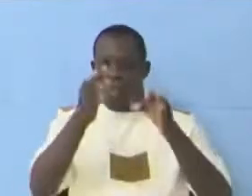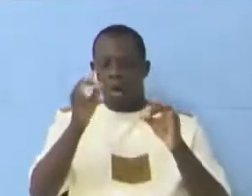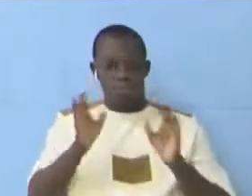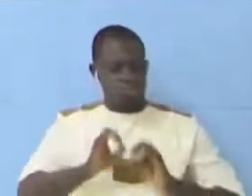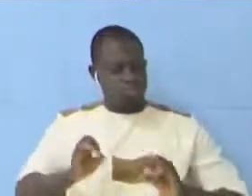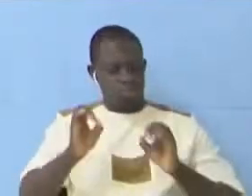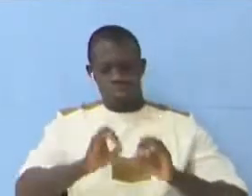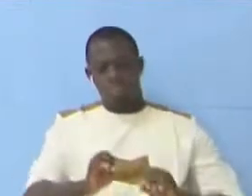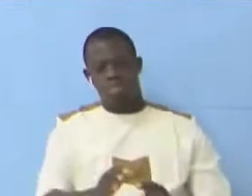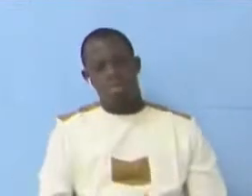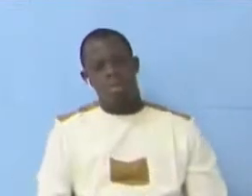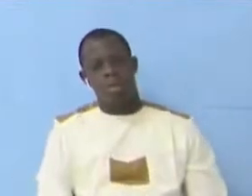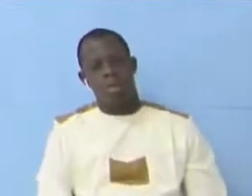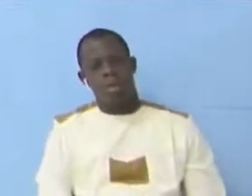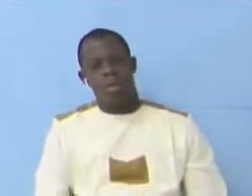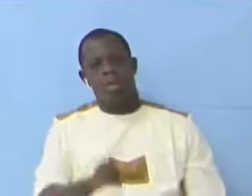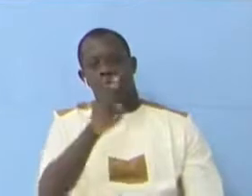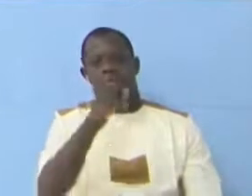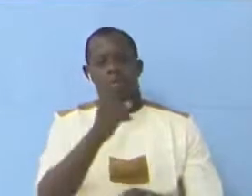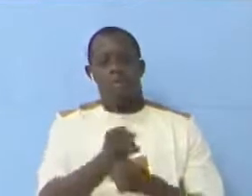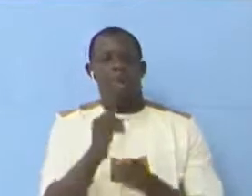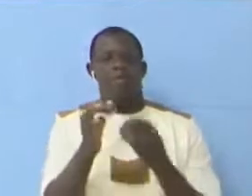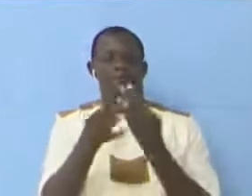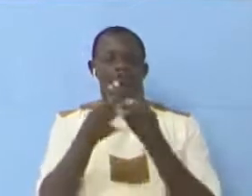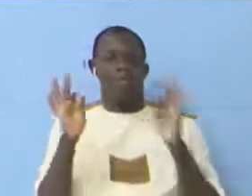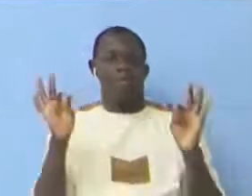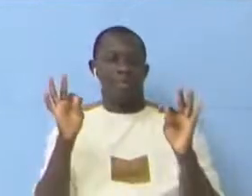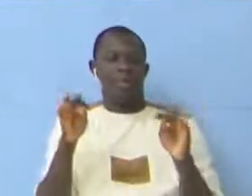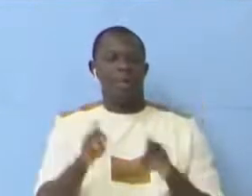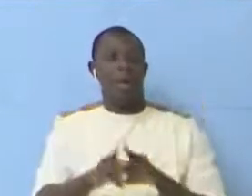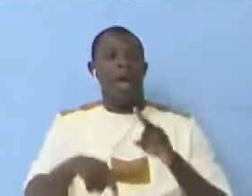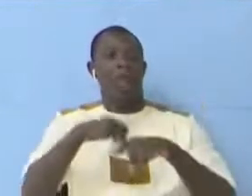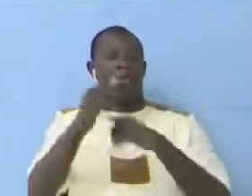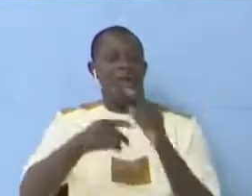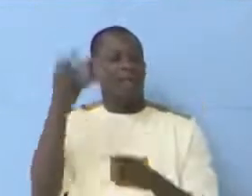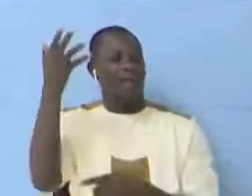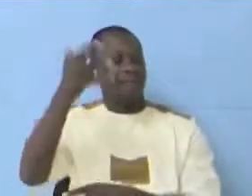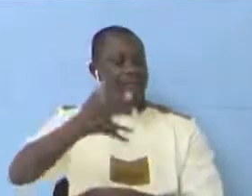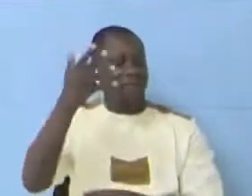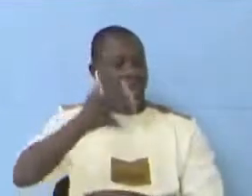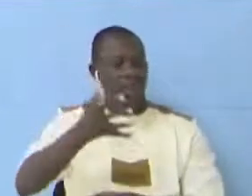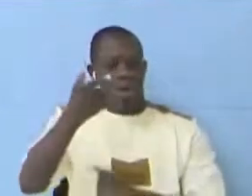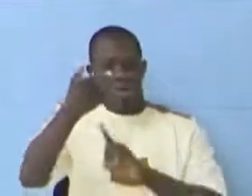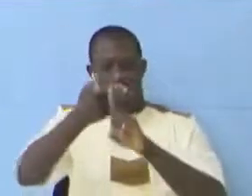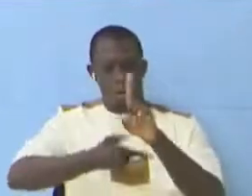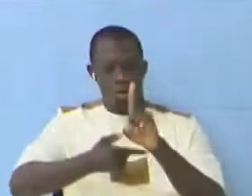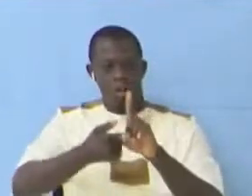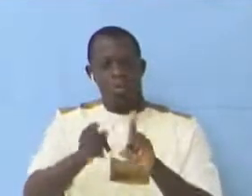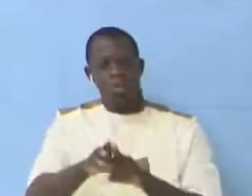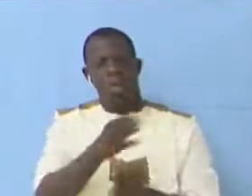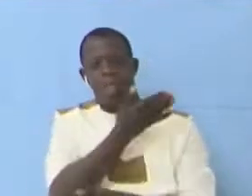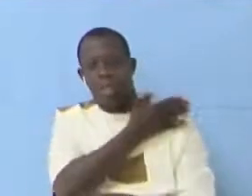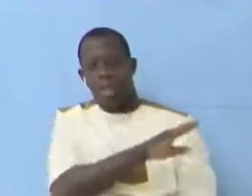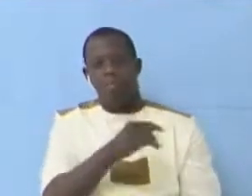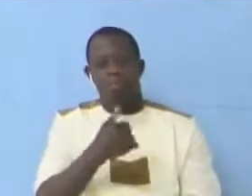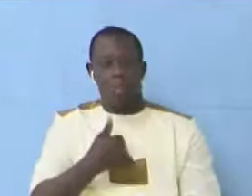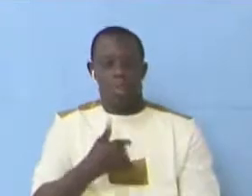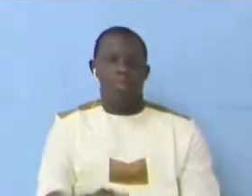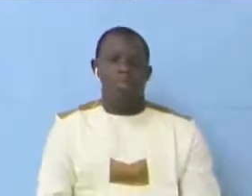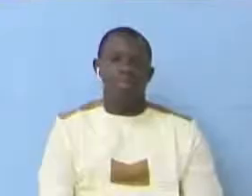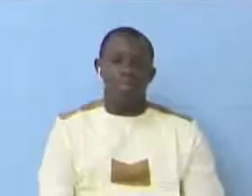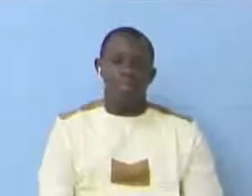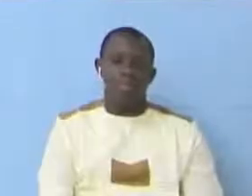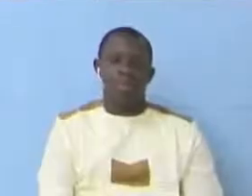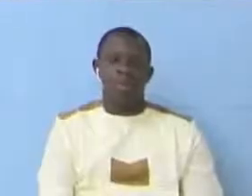ma. You were released. I was released after 15 months. gannaaw fukki weer ak juróom nag ci lañ ma bàyyi.